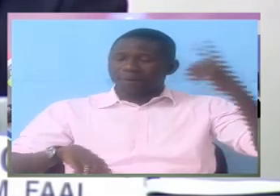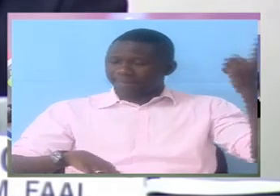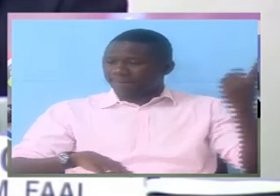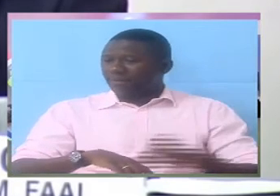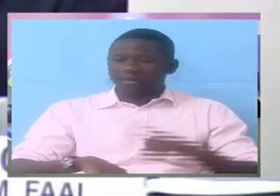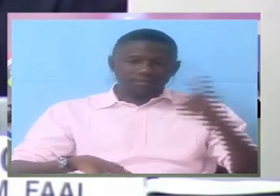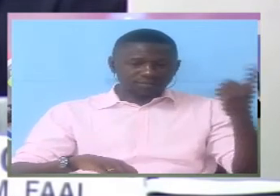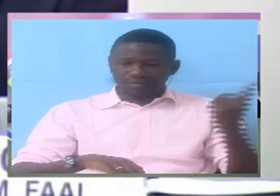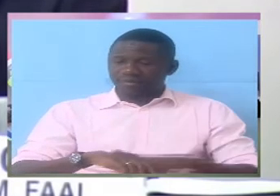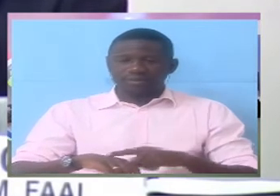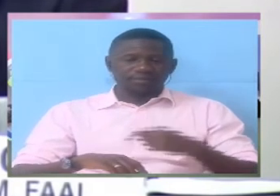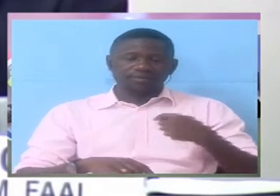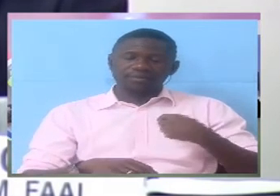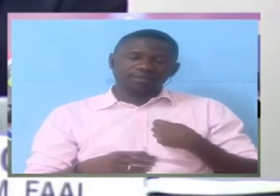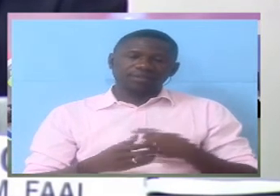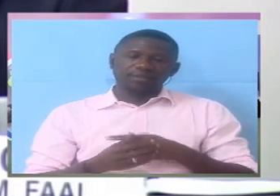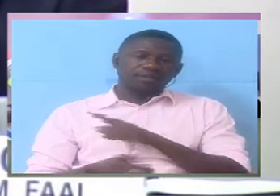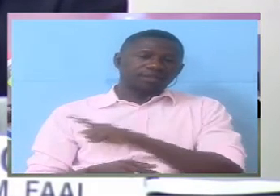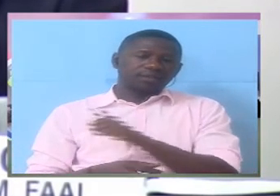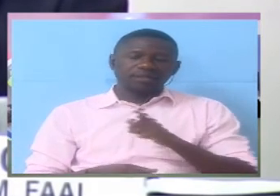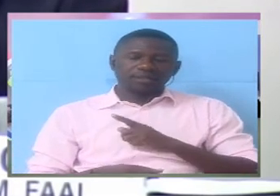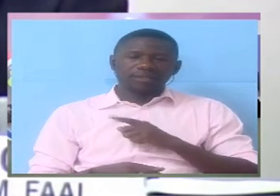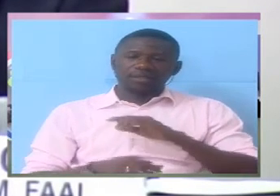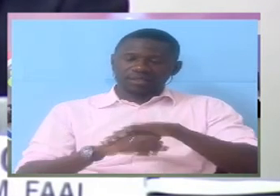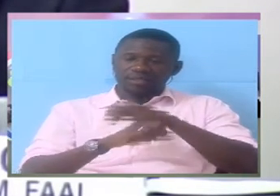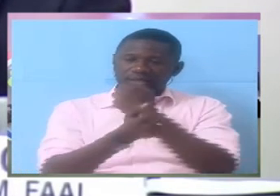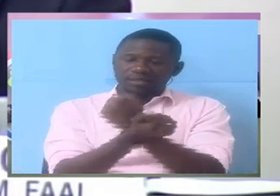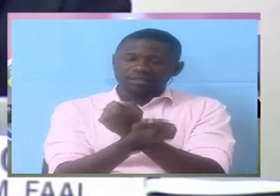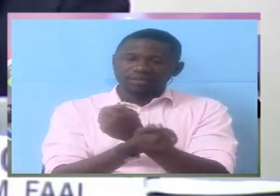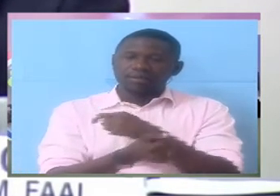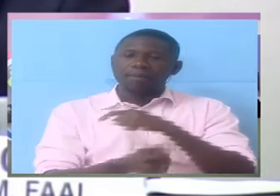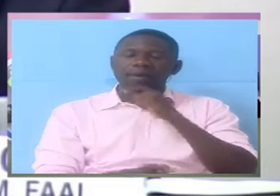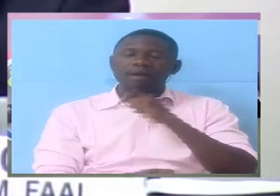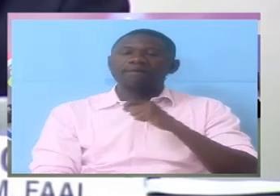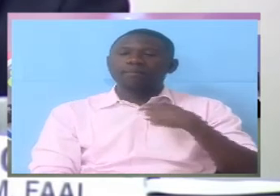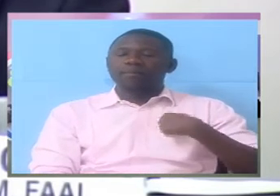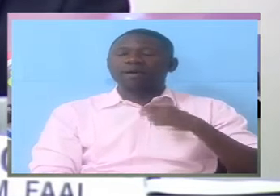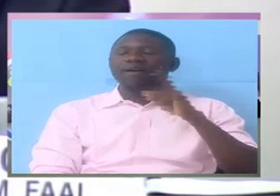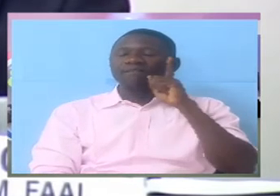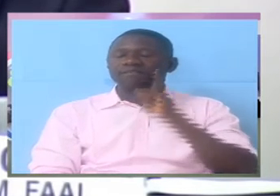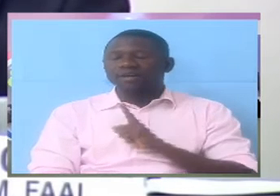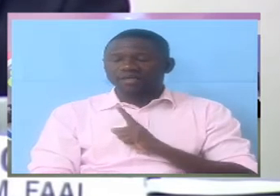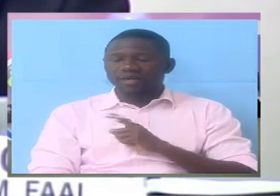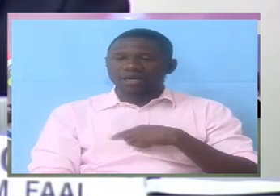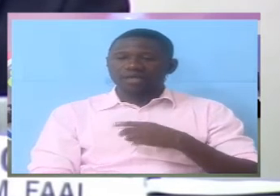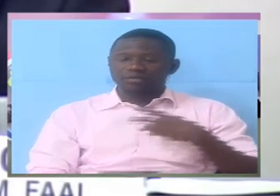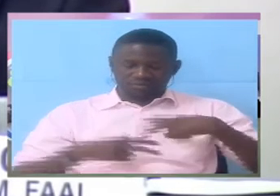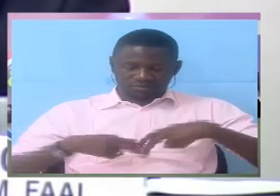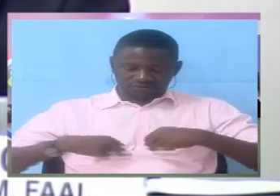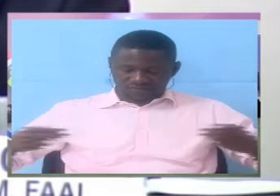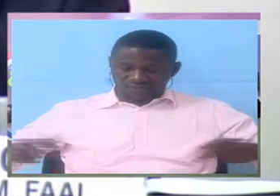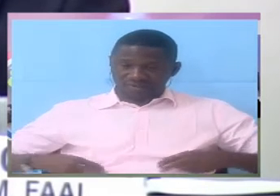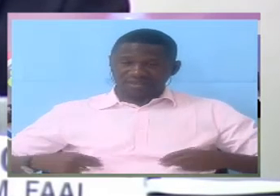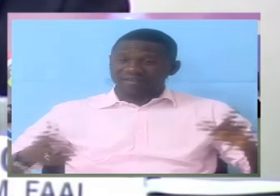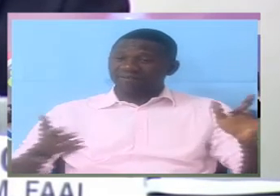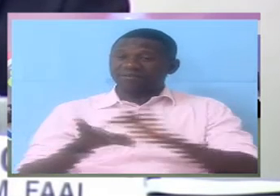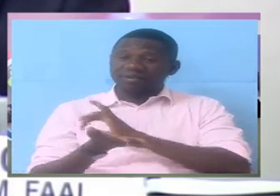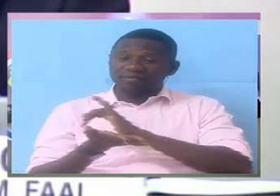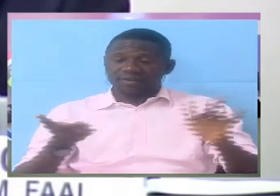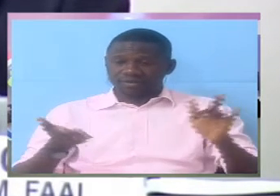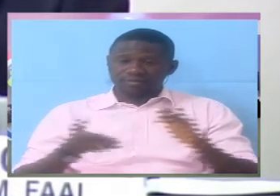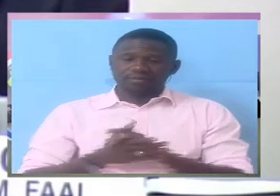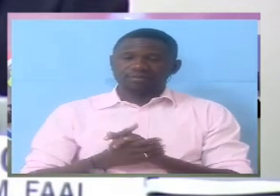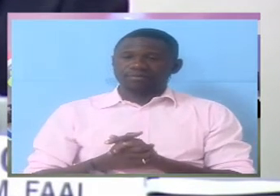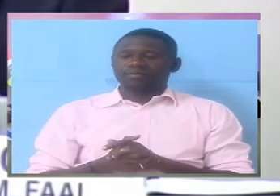They arrested my dad and undressed me naked.